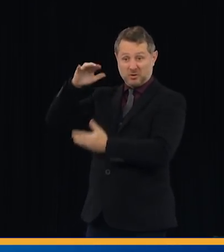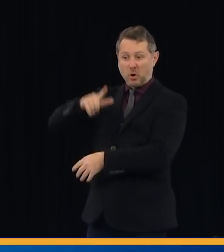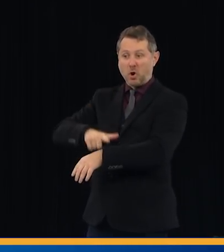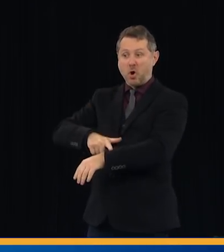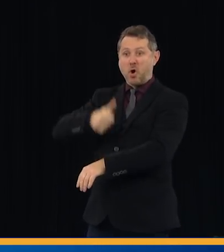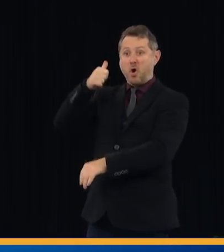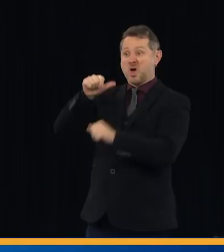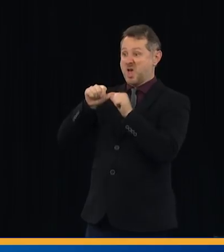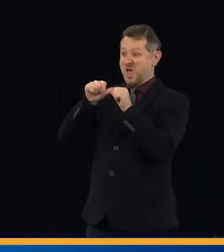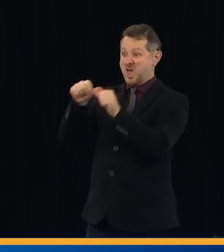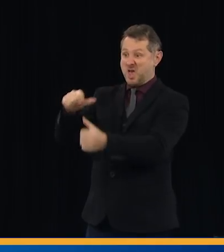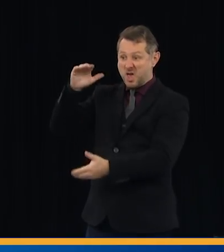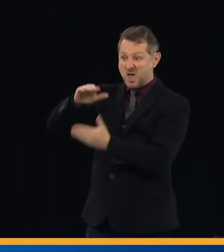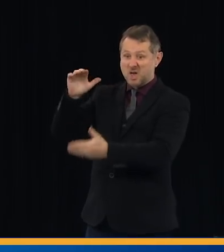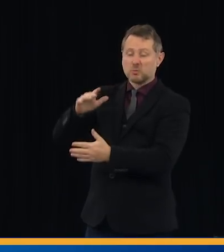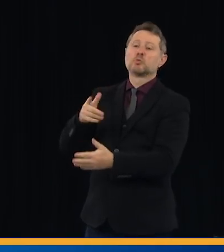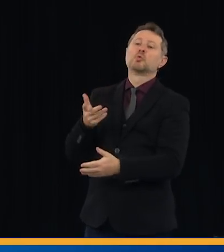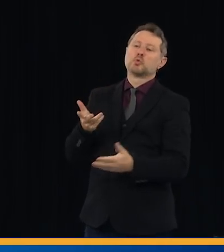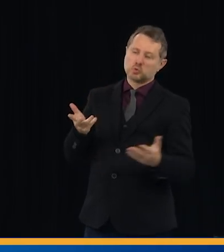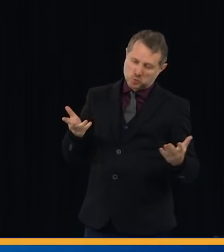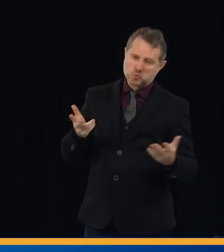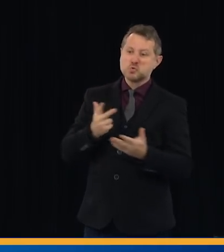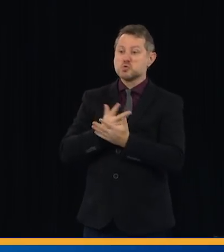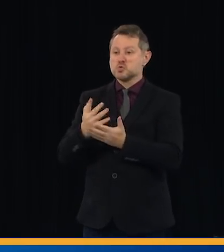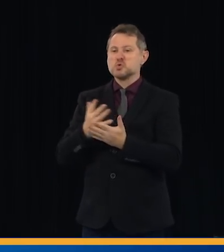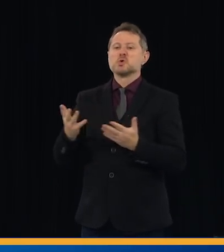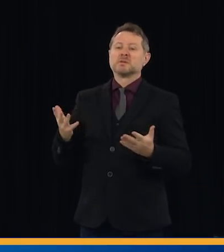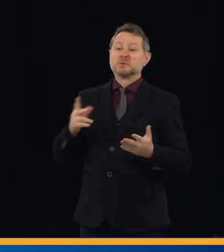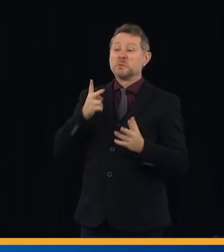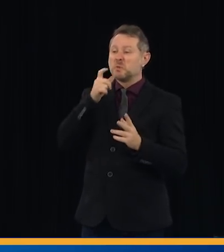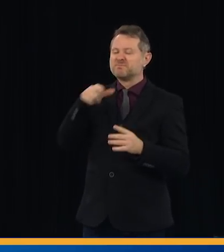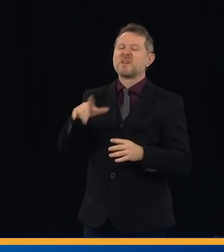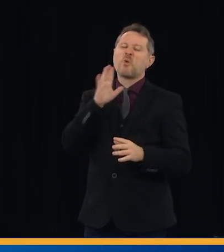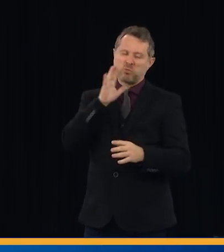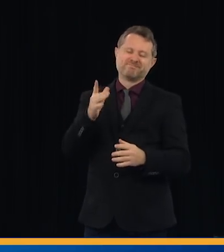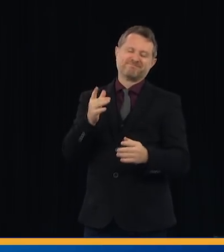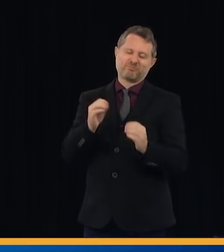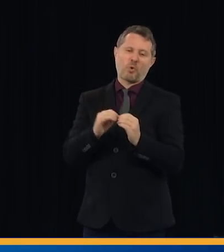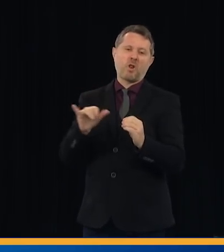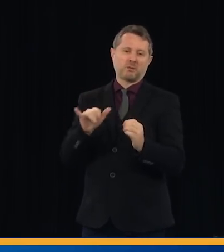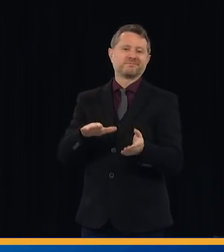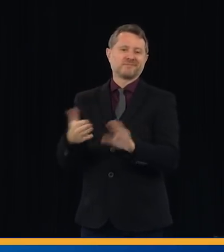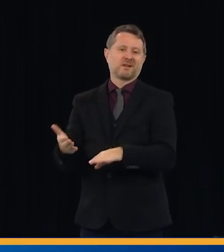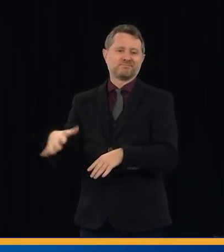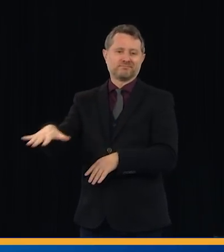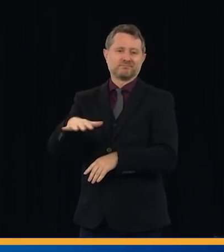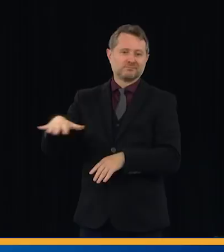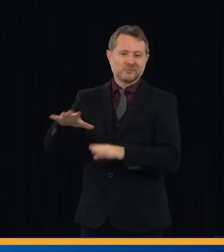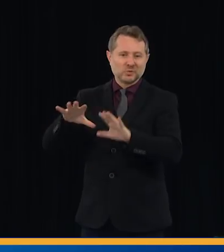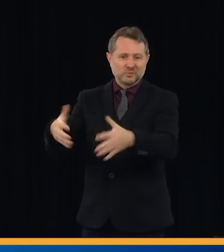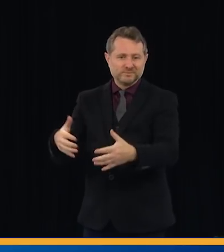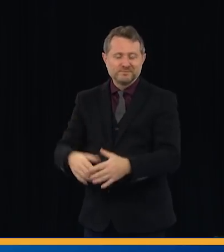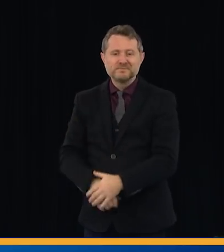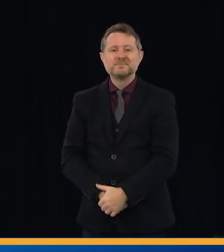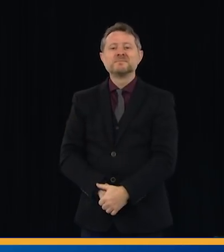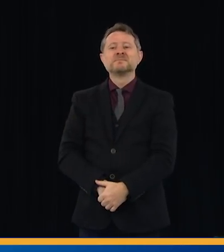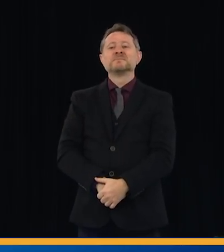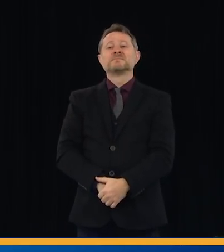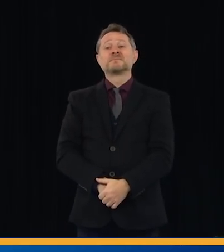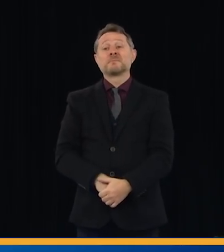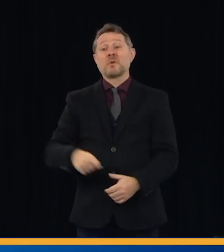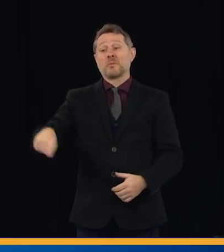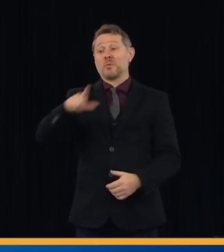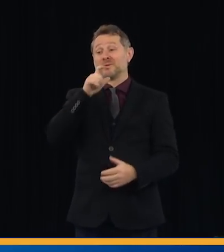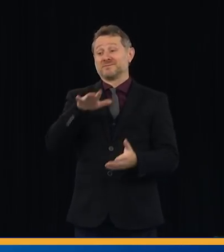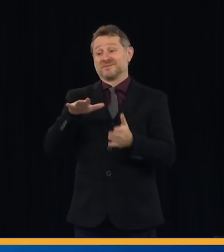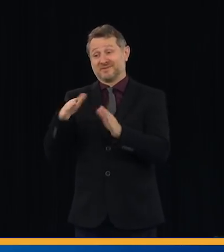time, and those are the people we are losing. They tend to be people who came in with